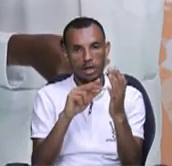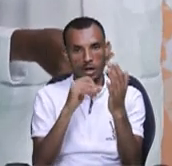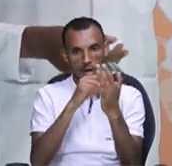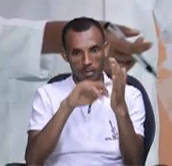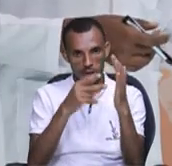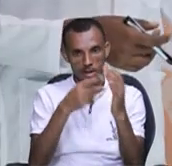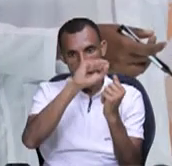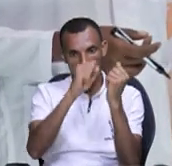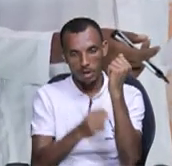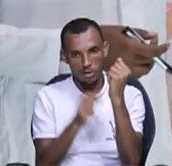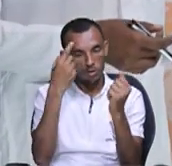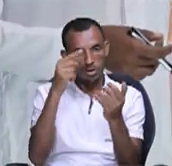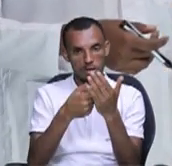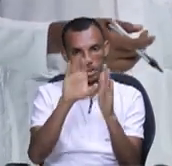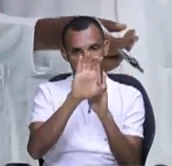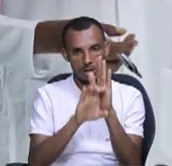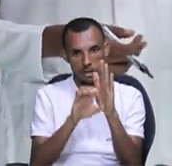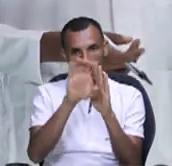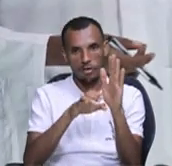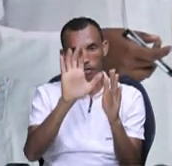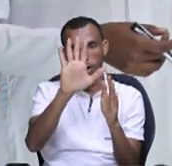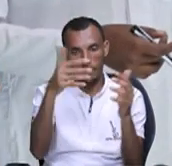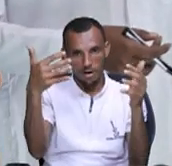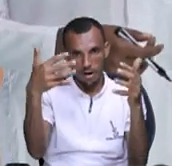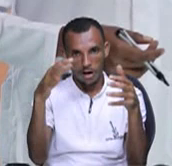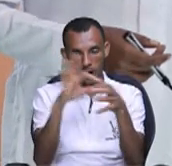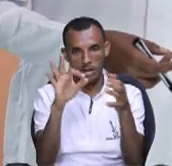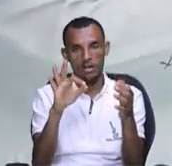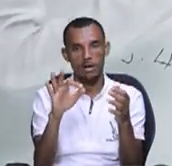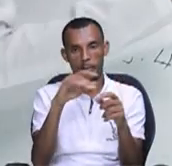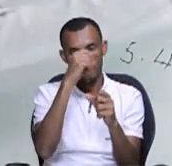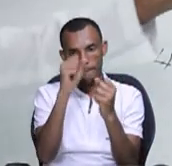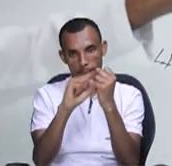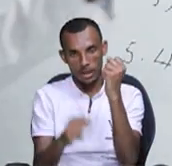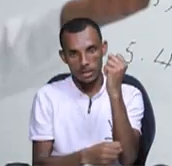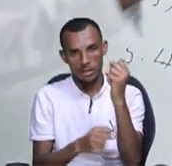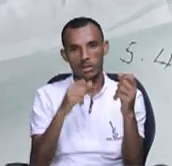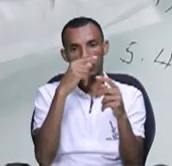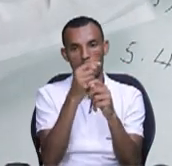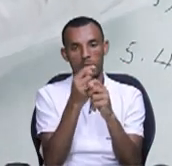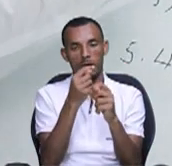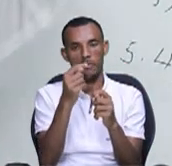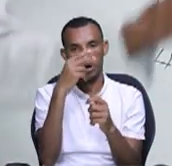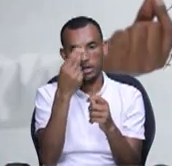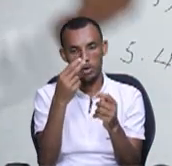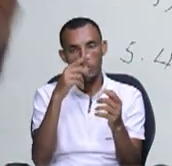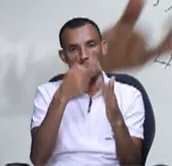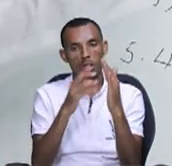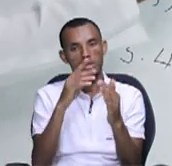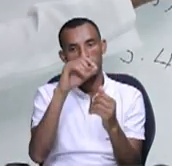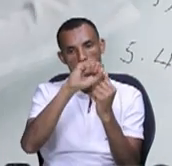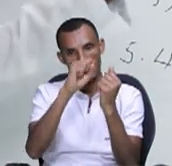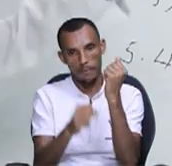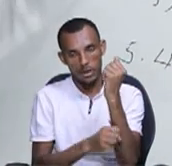base for this chapter. That means chapter 5 relates on basic trigonometric function. What are the base of the basic